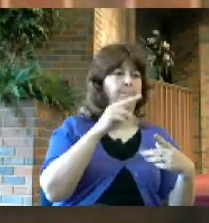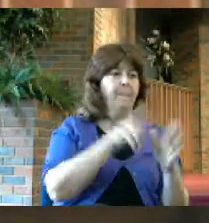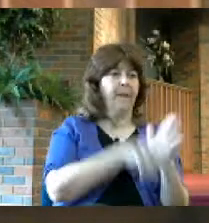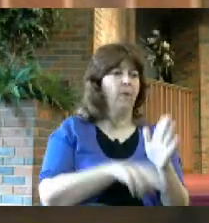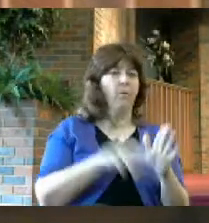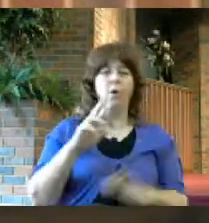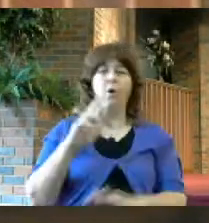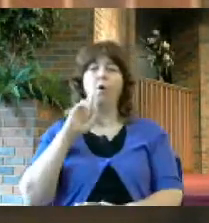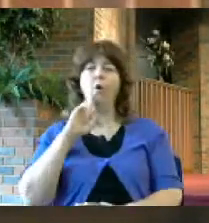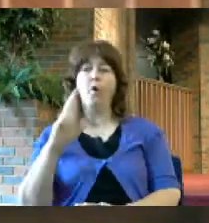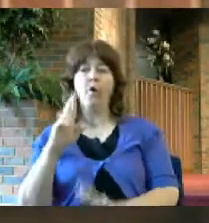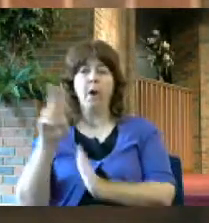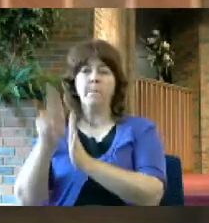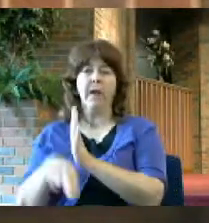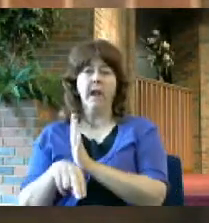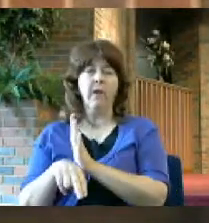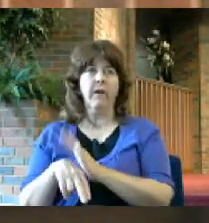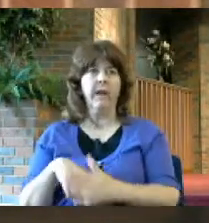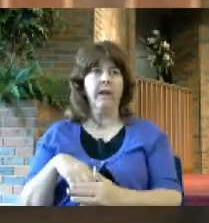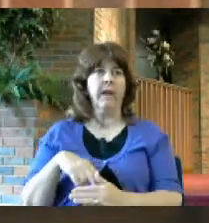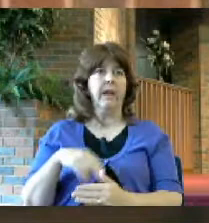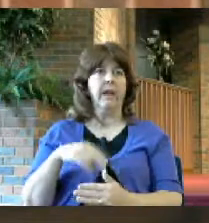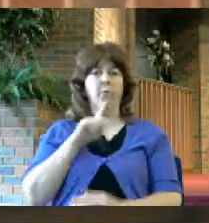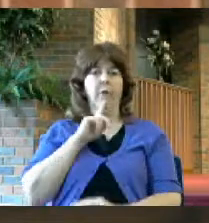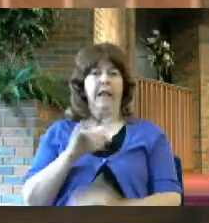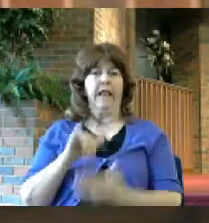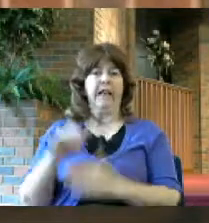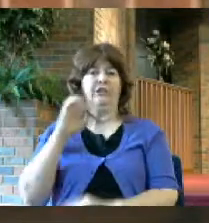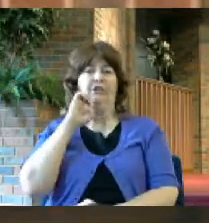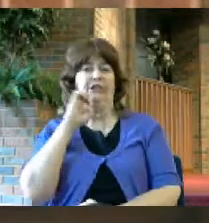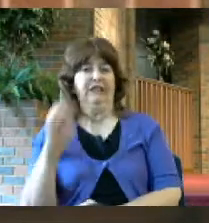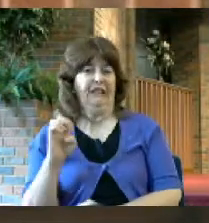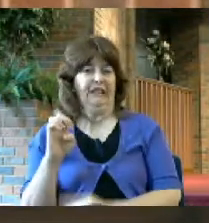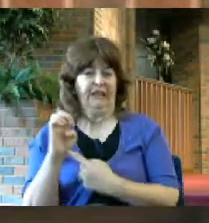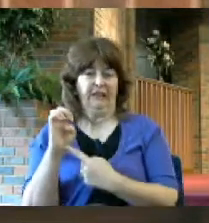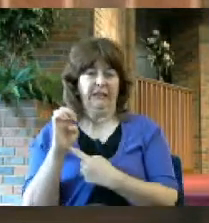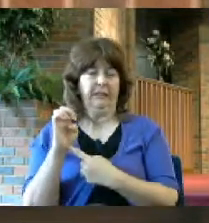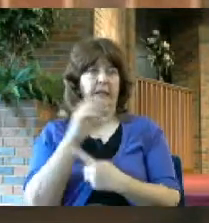and how the world should view that kind of a discussion.